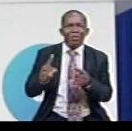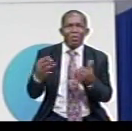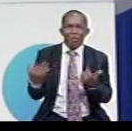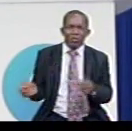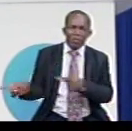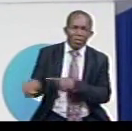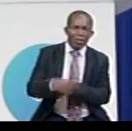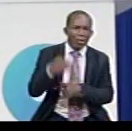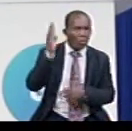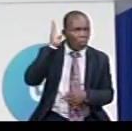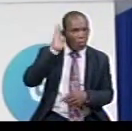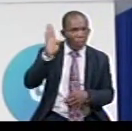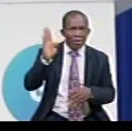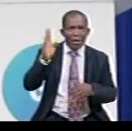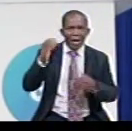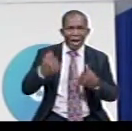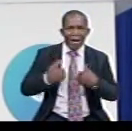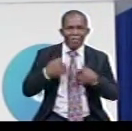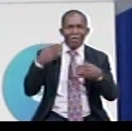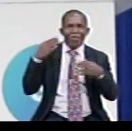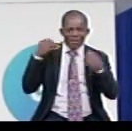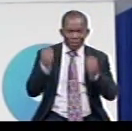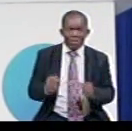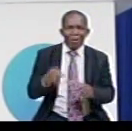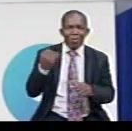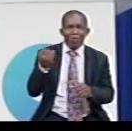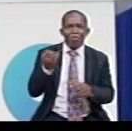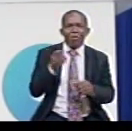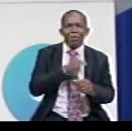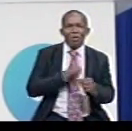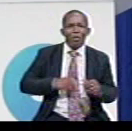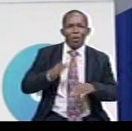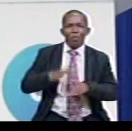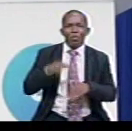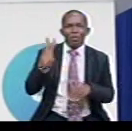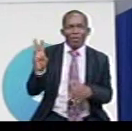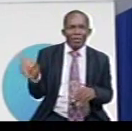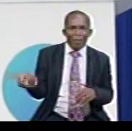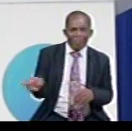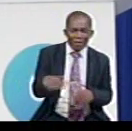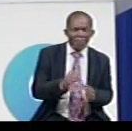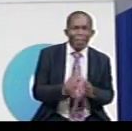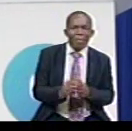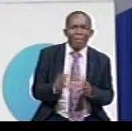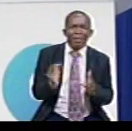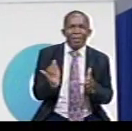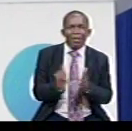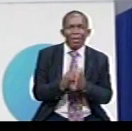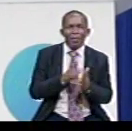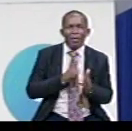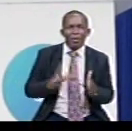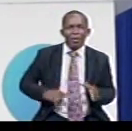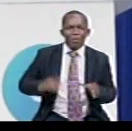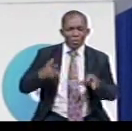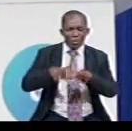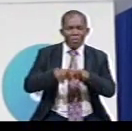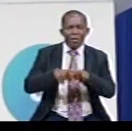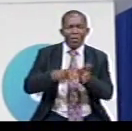And those who have been here even before today, that God will reveal Himself to them.